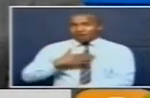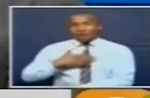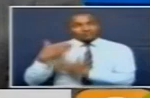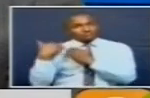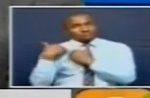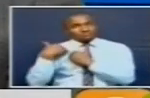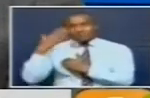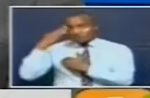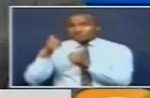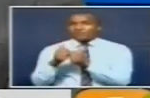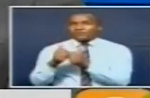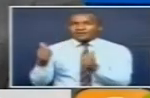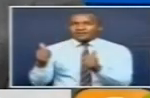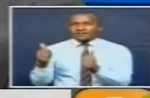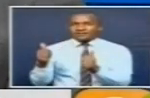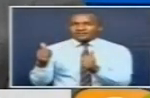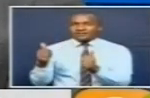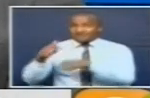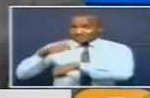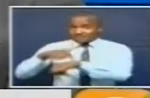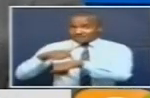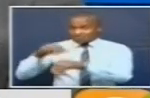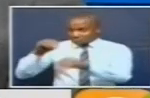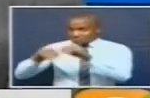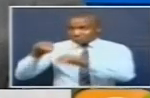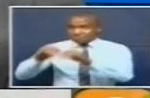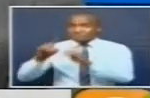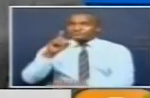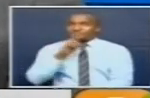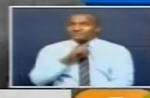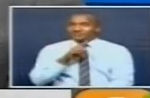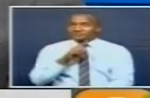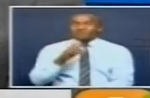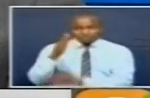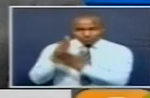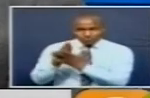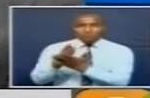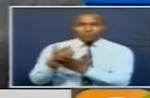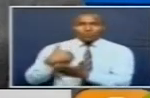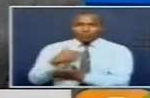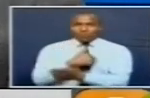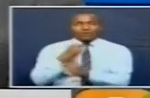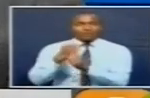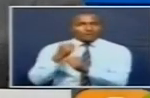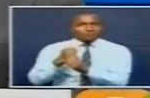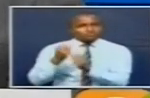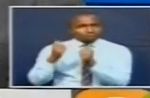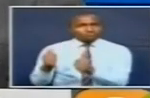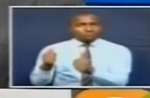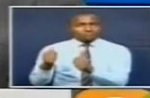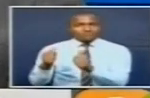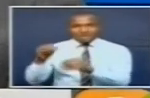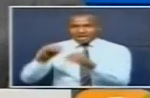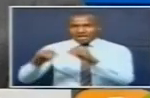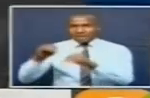ensure that at the end of the day, when the election is done, we can look back and say, indeed, we did our part to deliver a free, fair, and